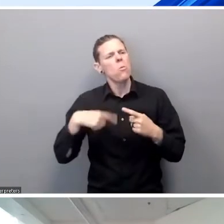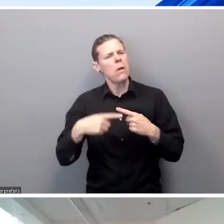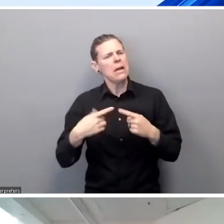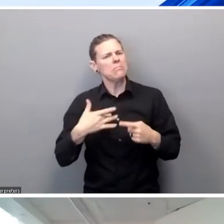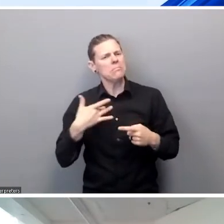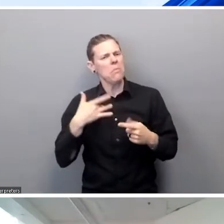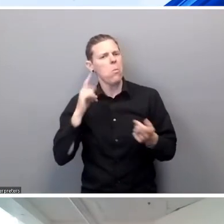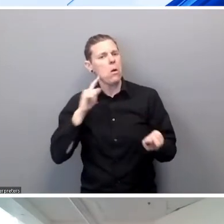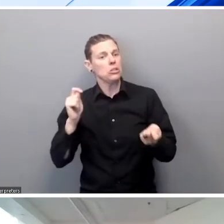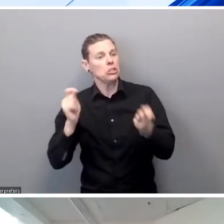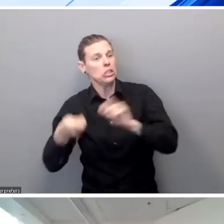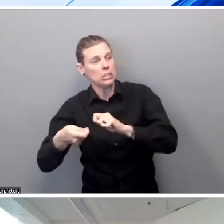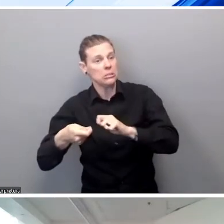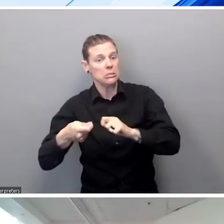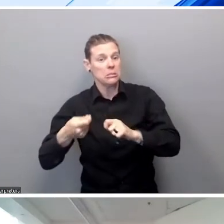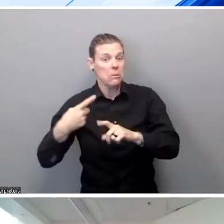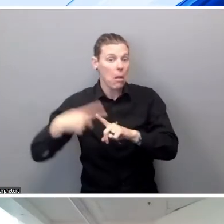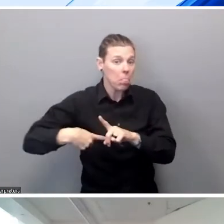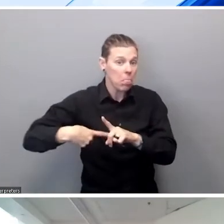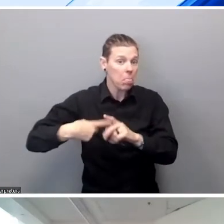weeks?